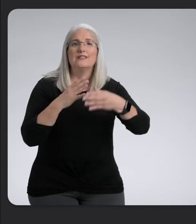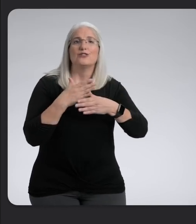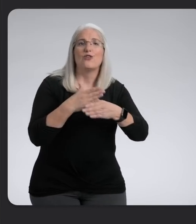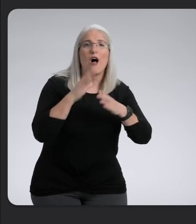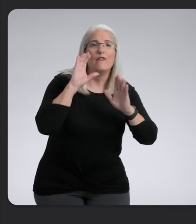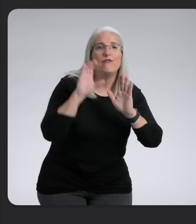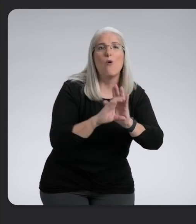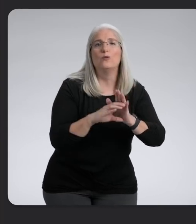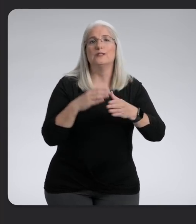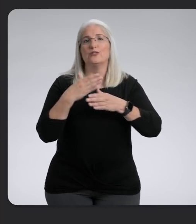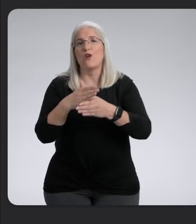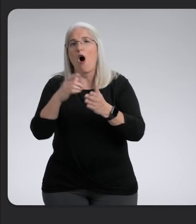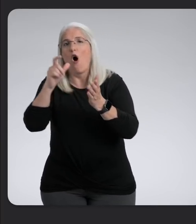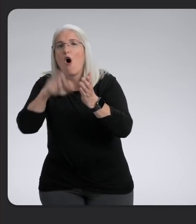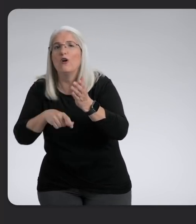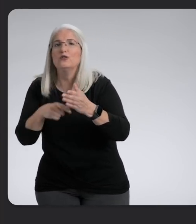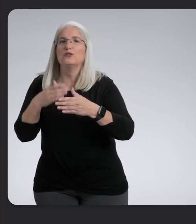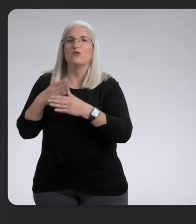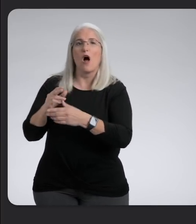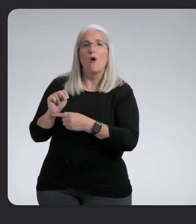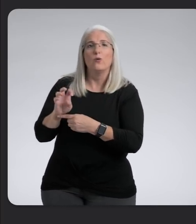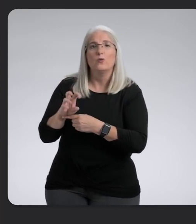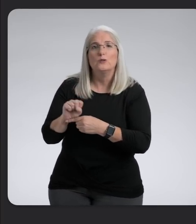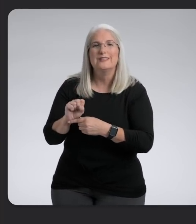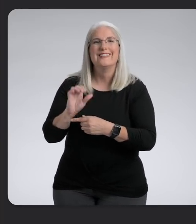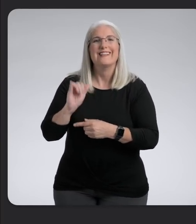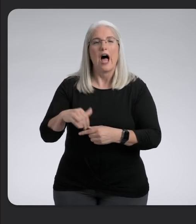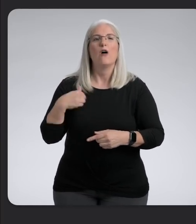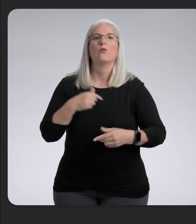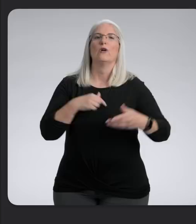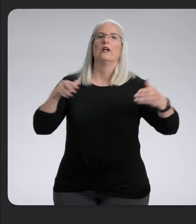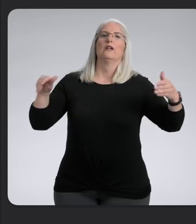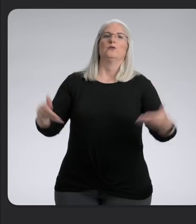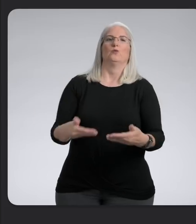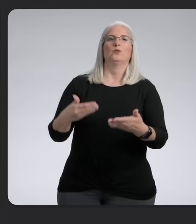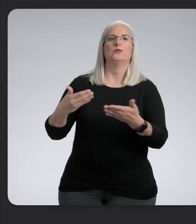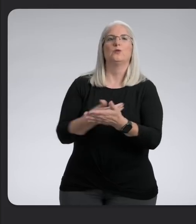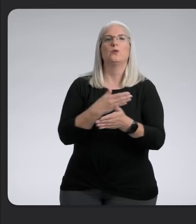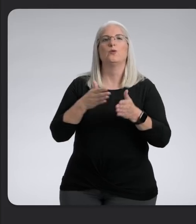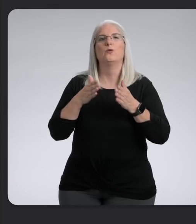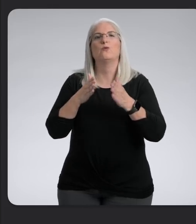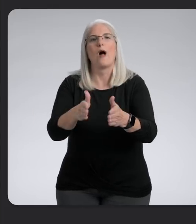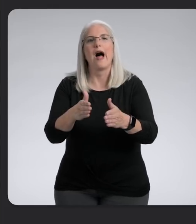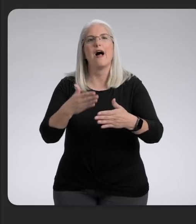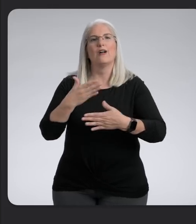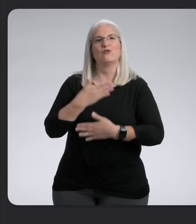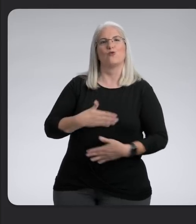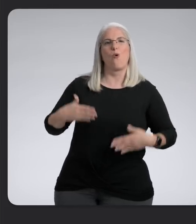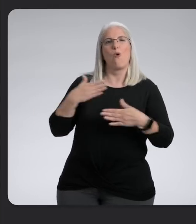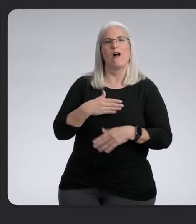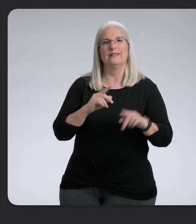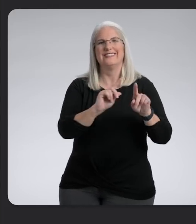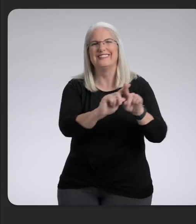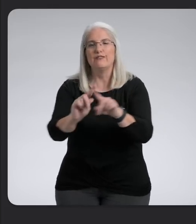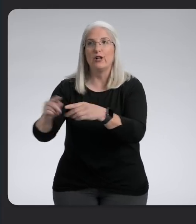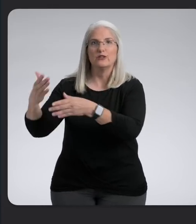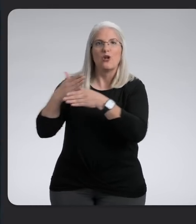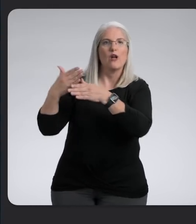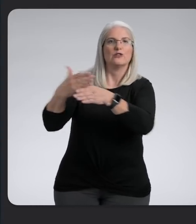So this year, we're introducing great new ways to enjoy all of this amazing shared content and the exchanges that